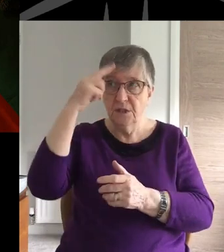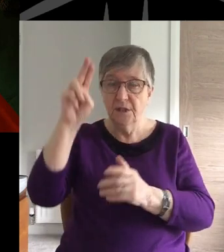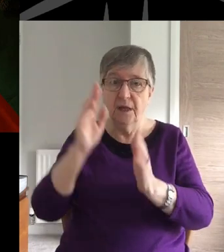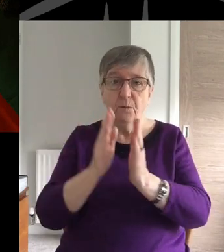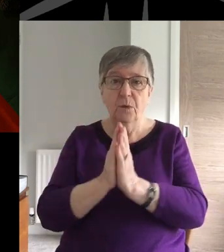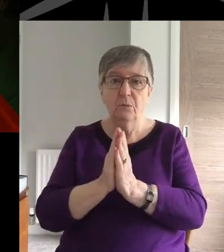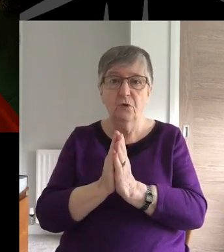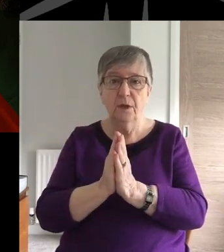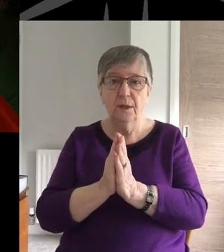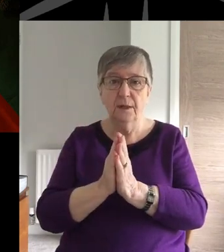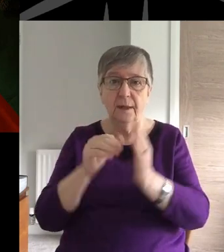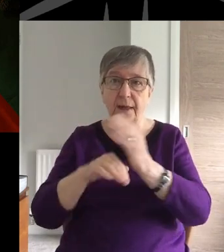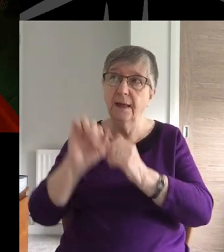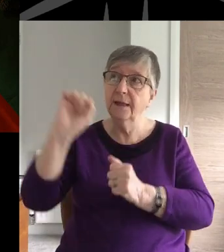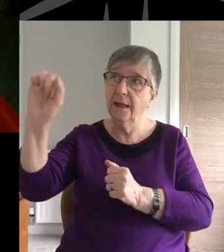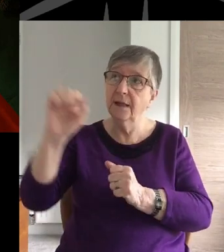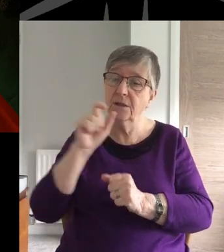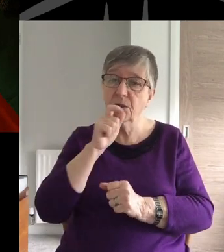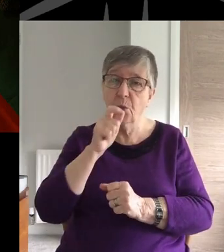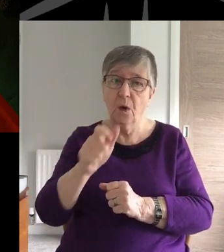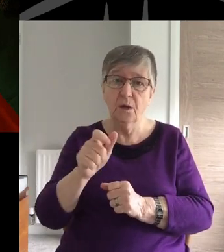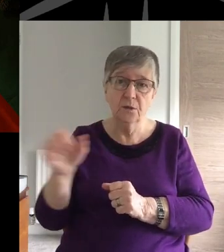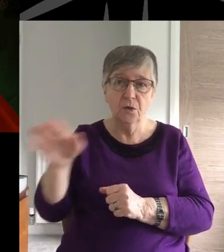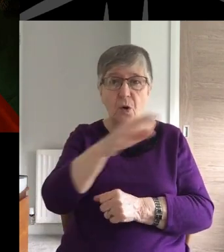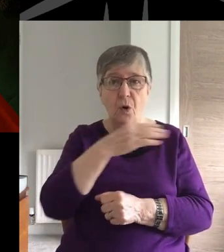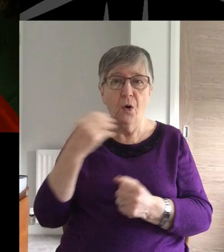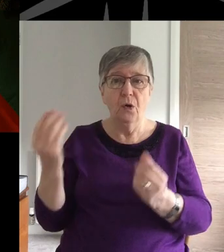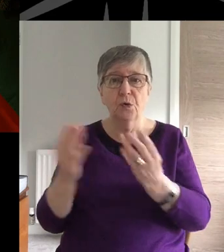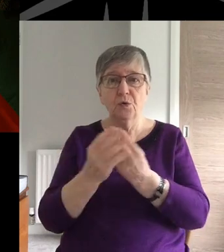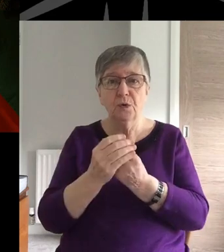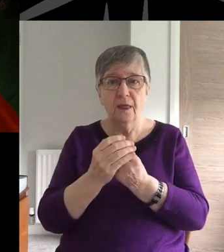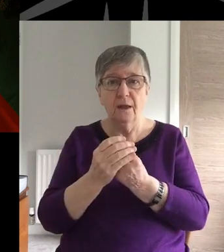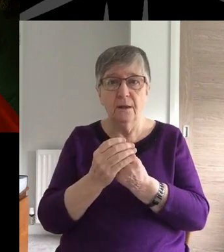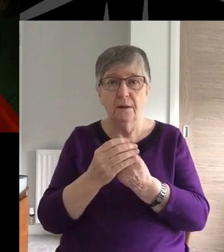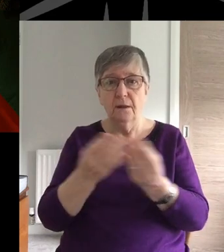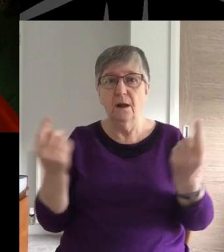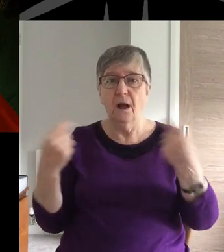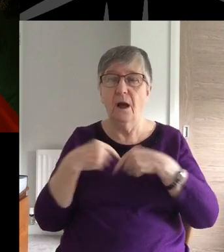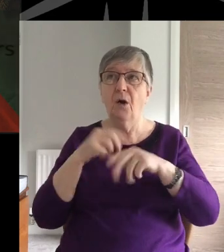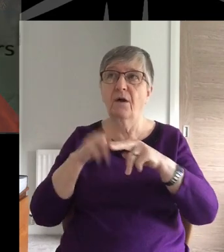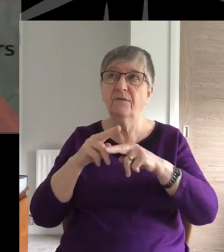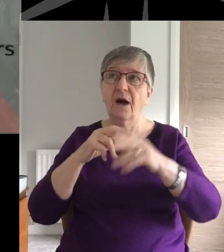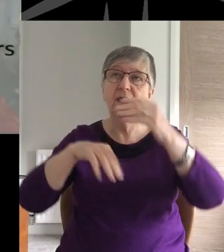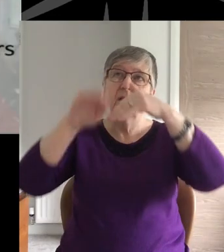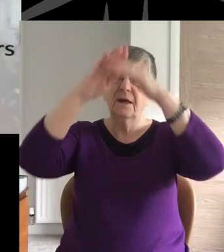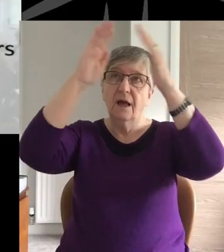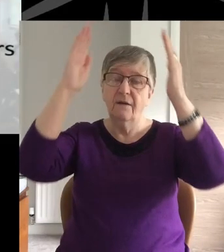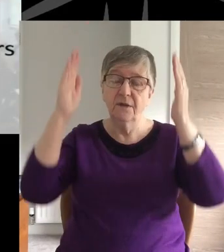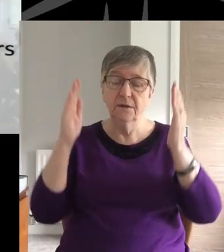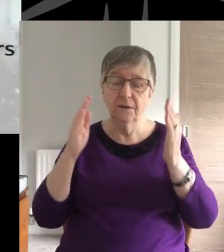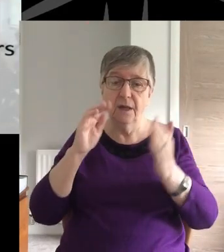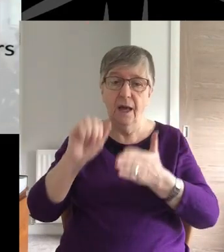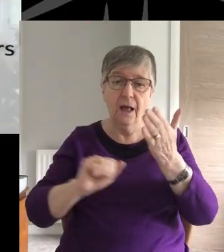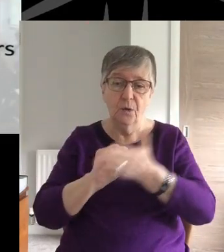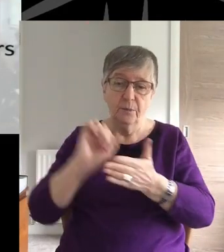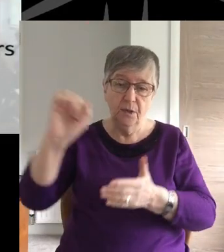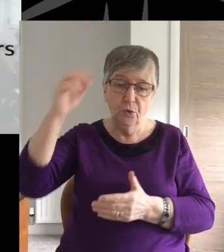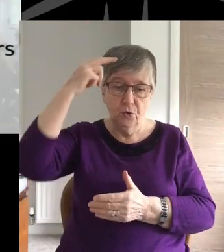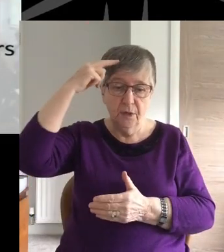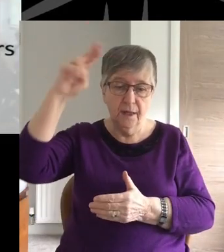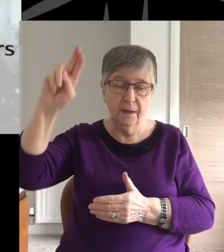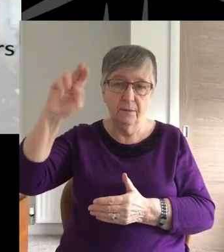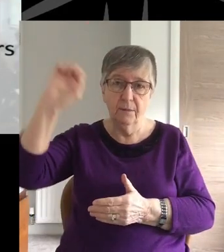In Jesus' name, and in his words, we gather up our prayers. Our Father in heaven,